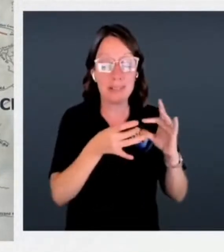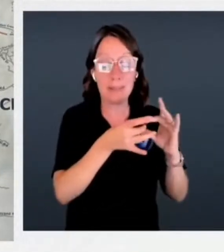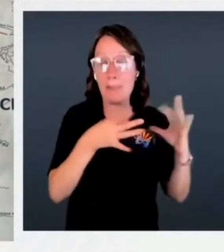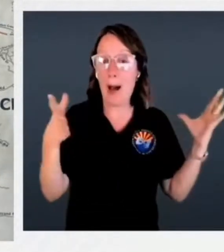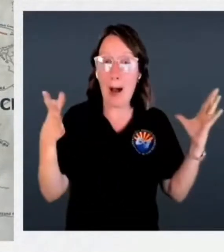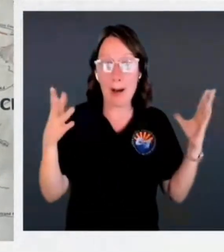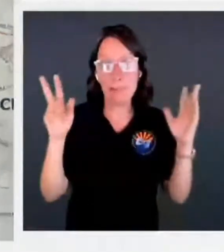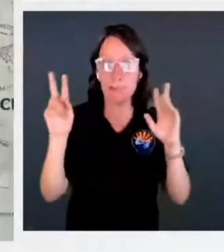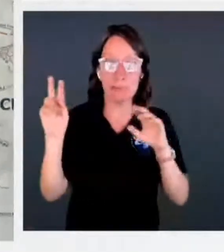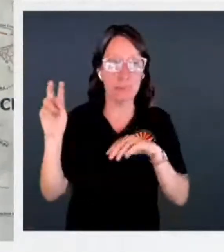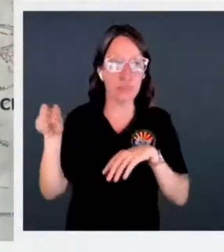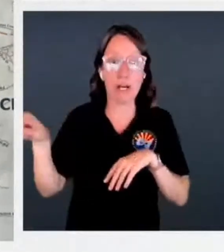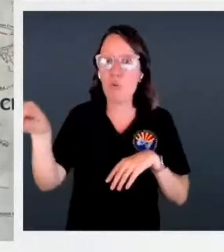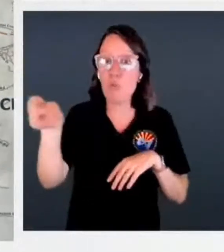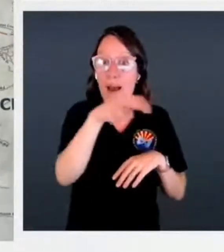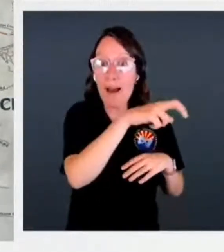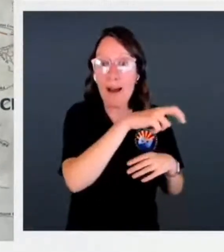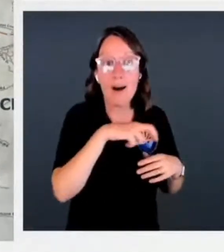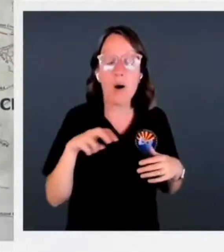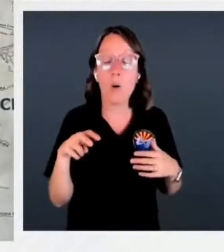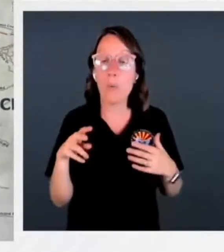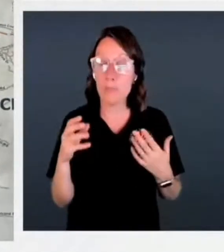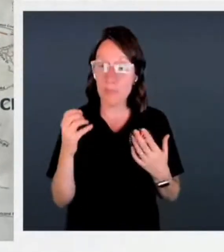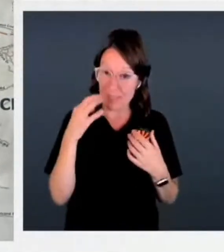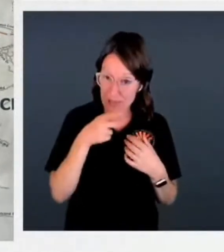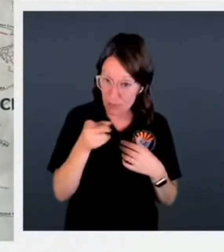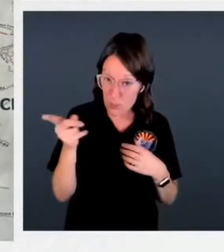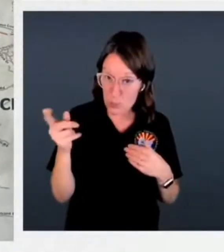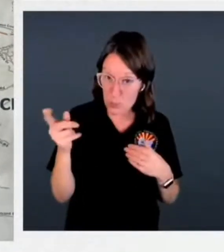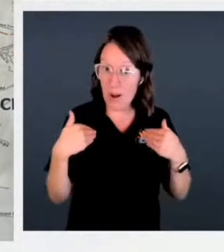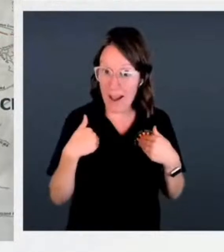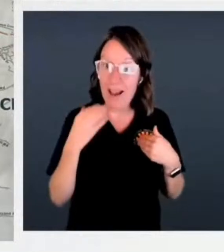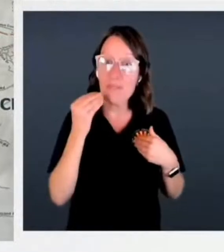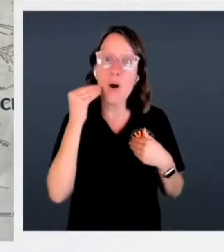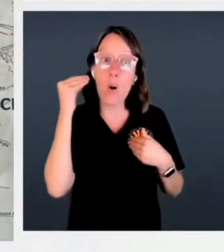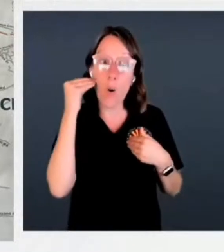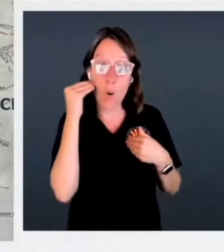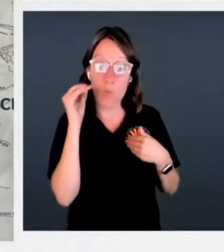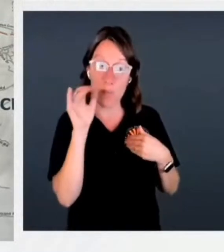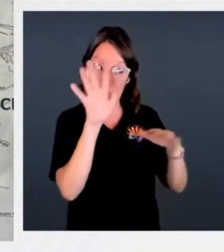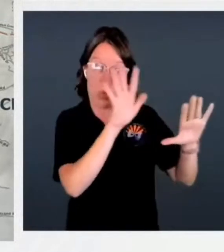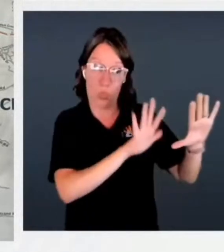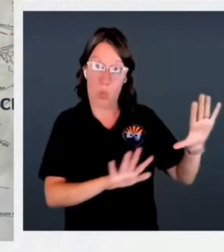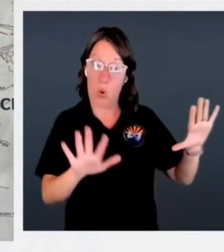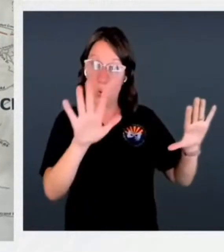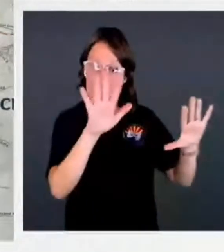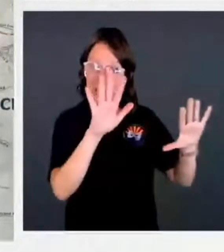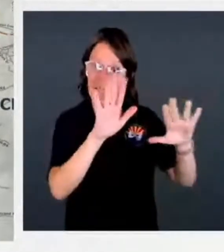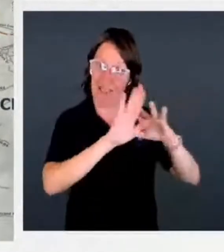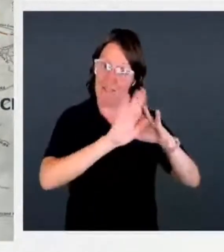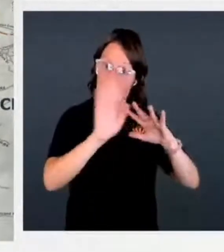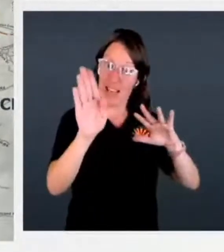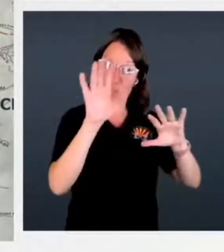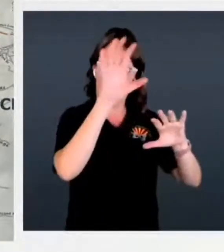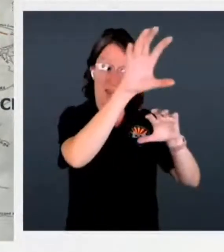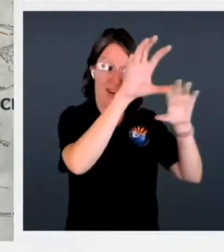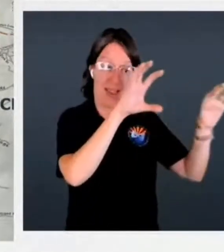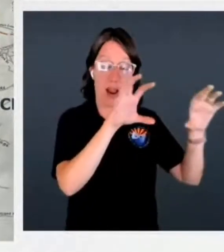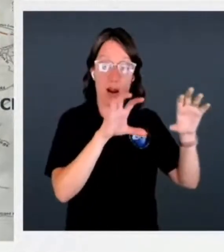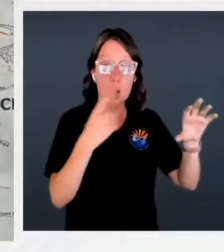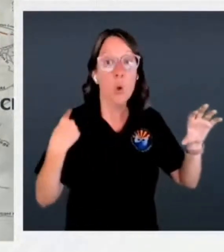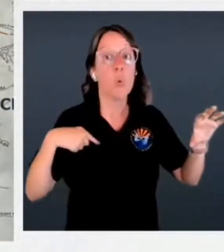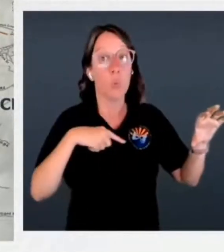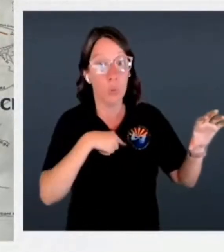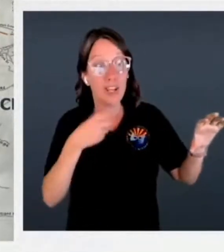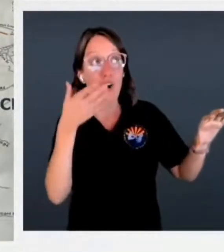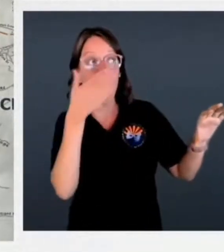check on it. So if you have a house in those evacuated areas, just know that we've been spending a lot of time around the community